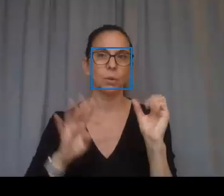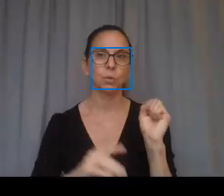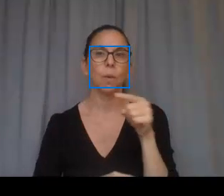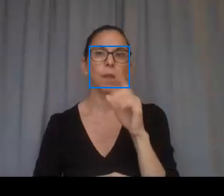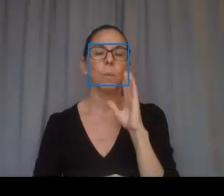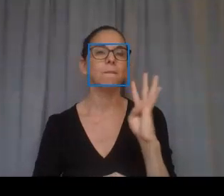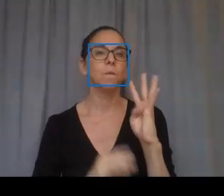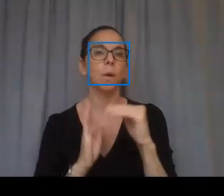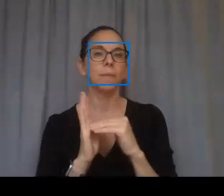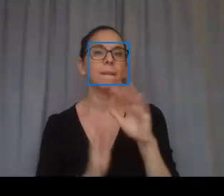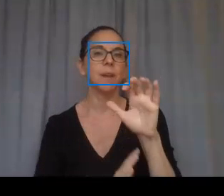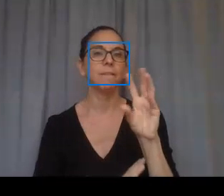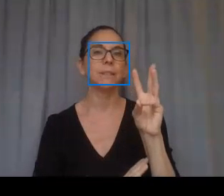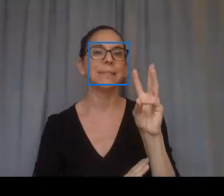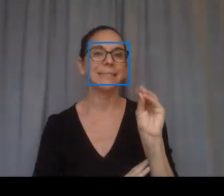this would be